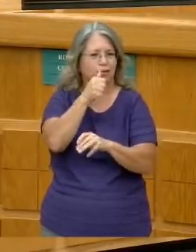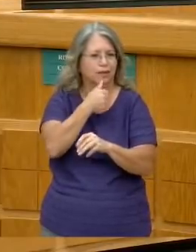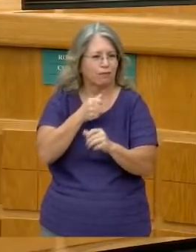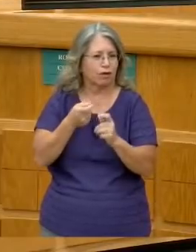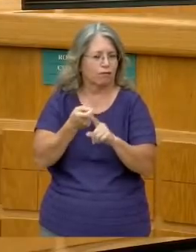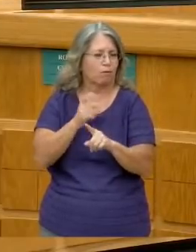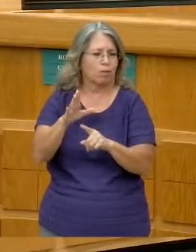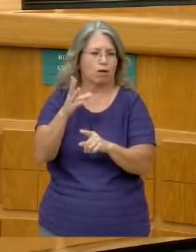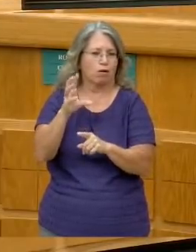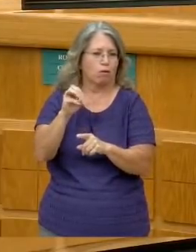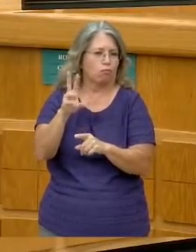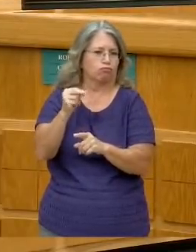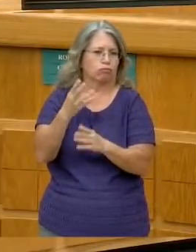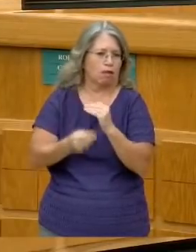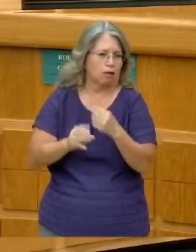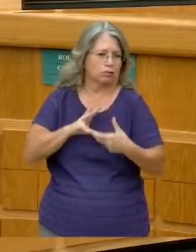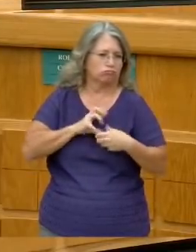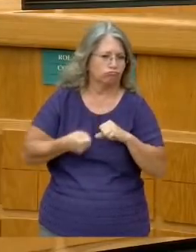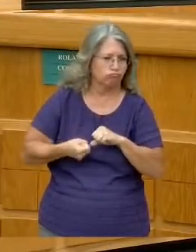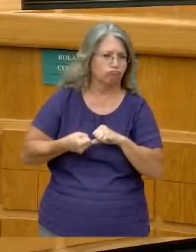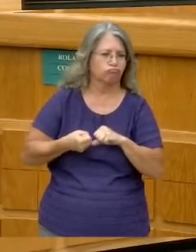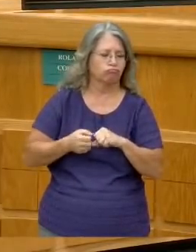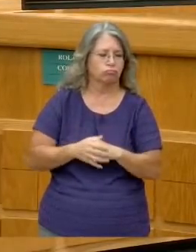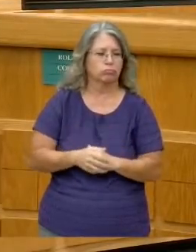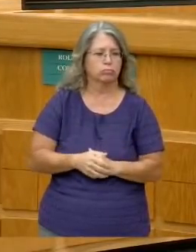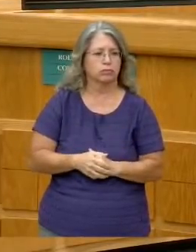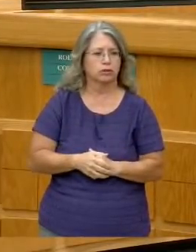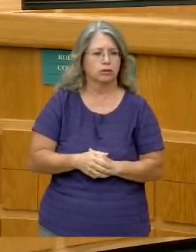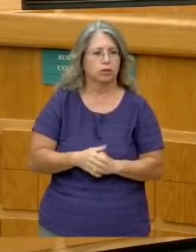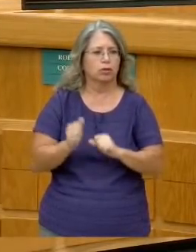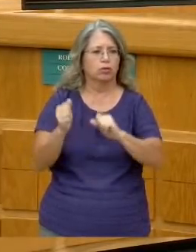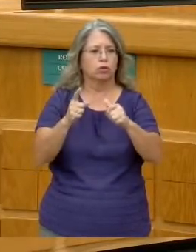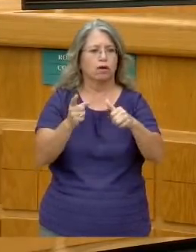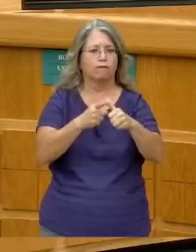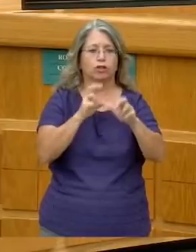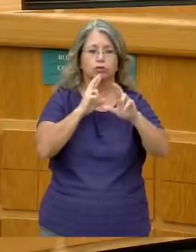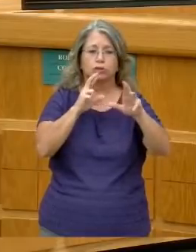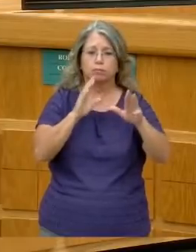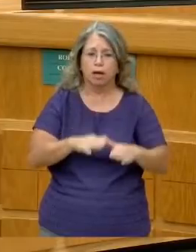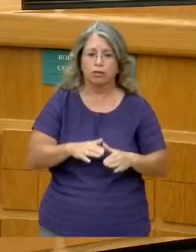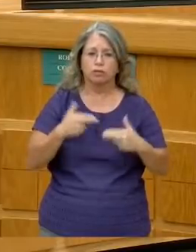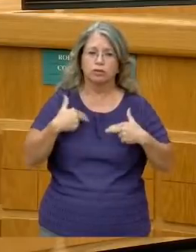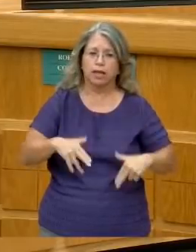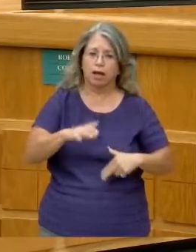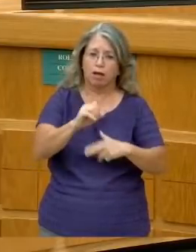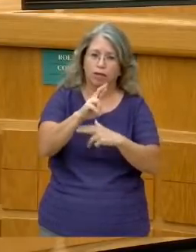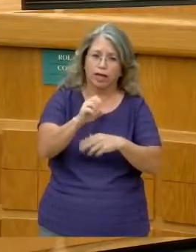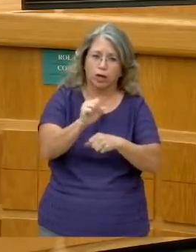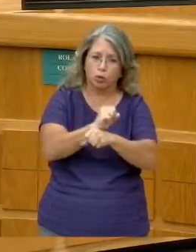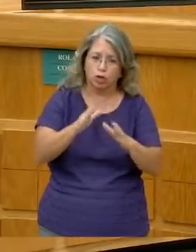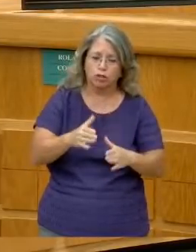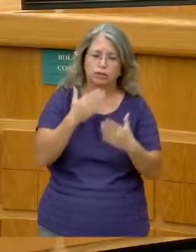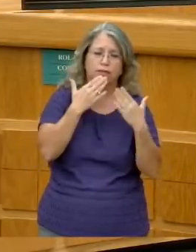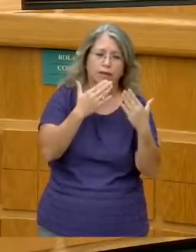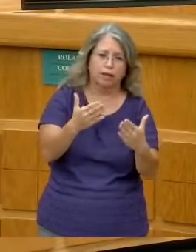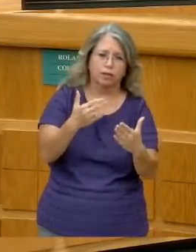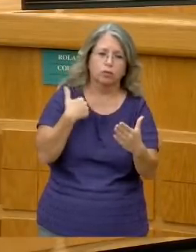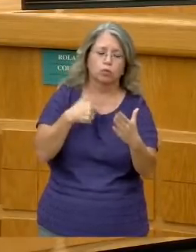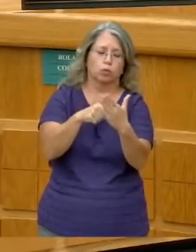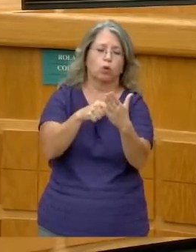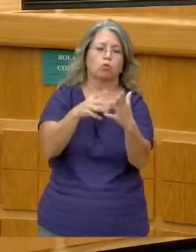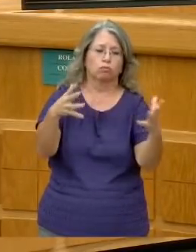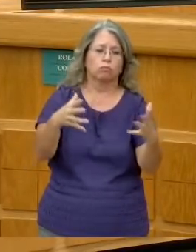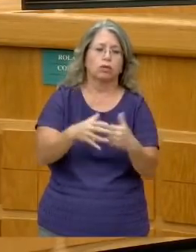currently. To all first responders and healthcare workers, thank you for what you're doing. We owe you a debt of gratitude.